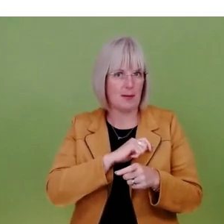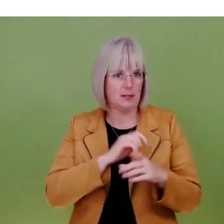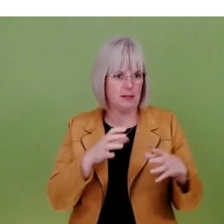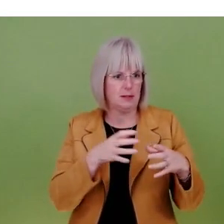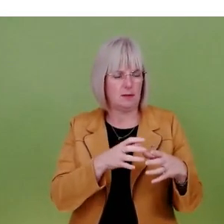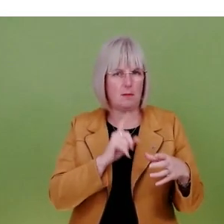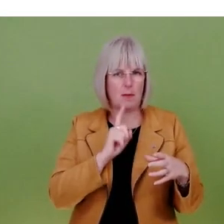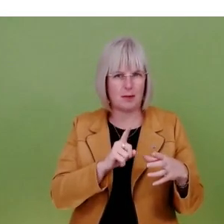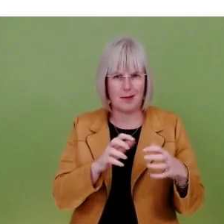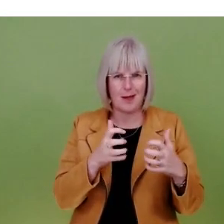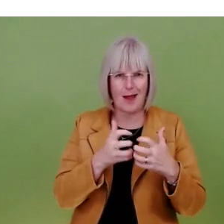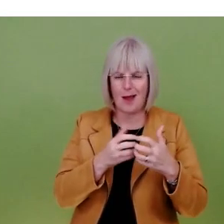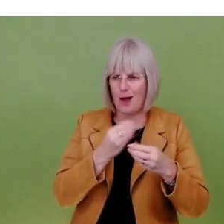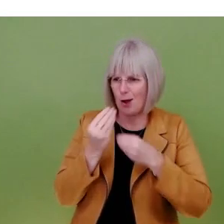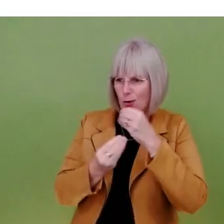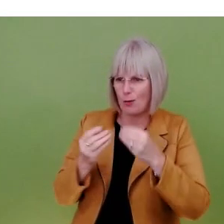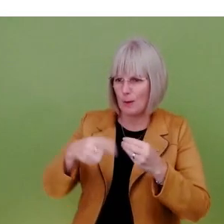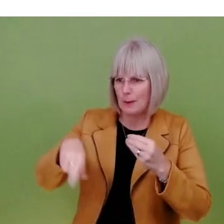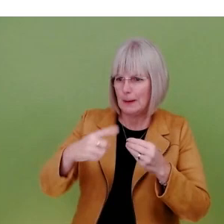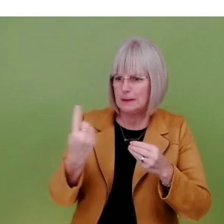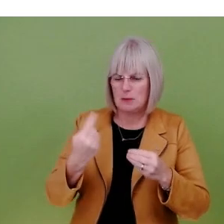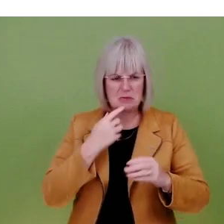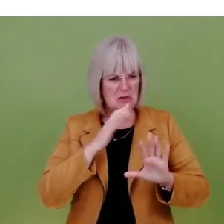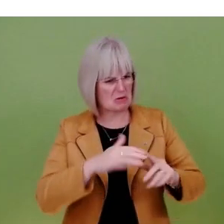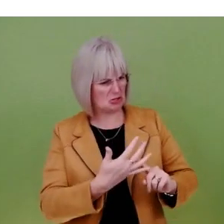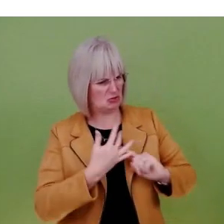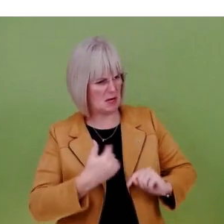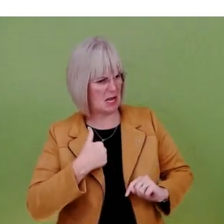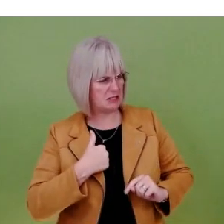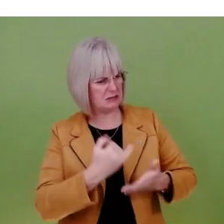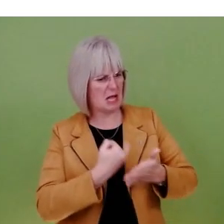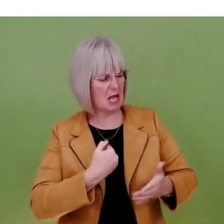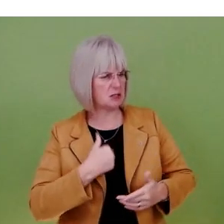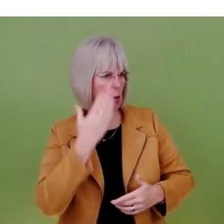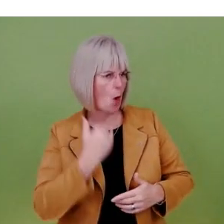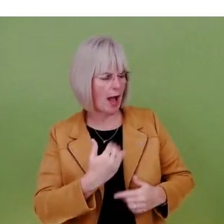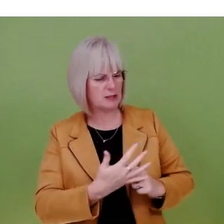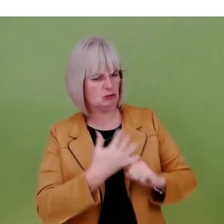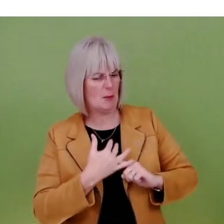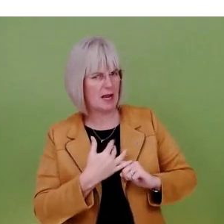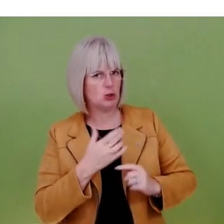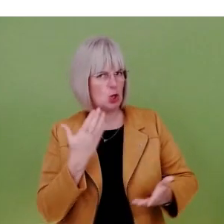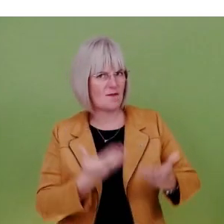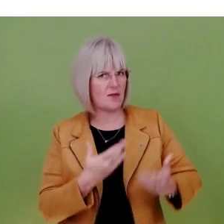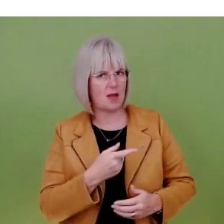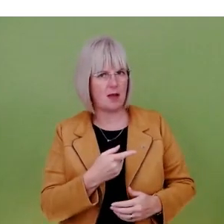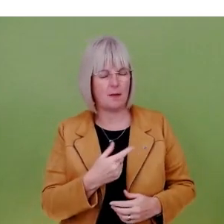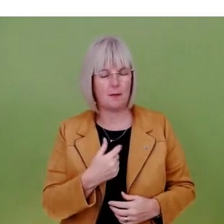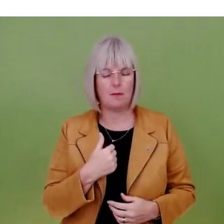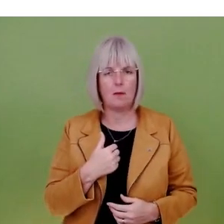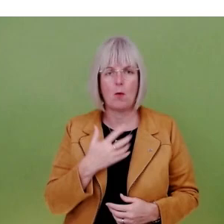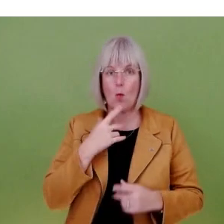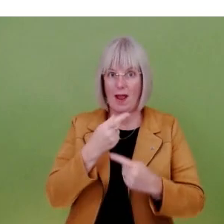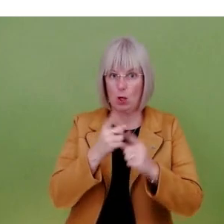would discriminate against white people? And I just wondered if anybody had any thoughts on that. My initial thoughts, while you're all thinking about